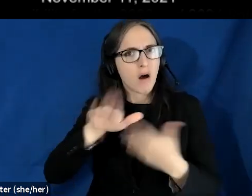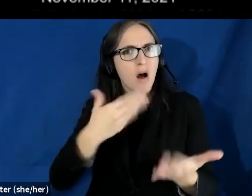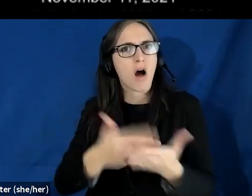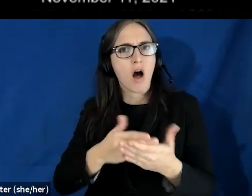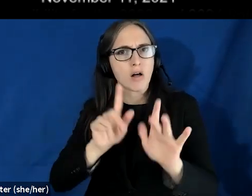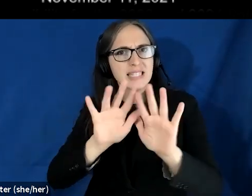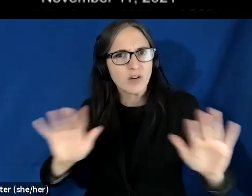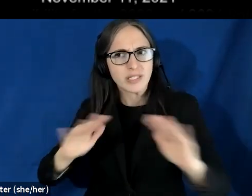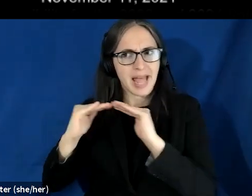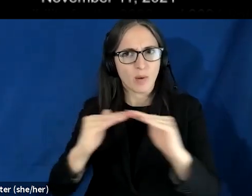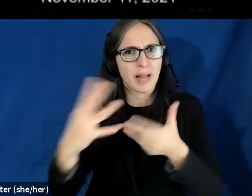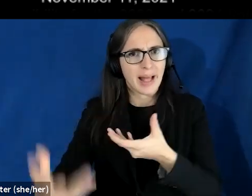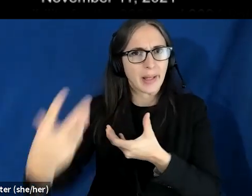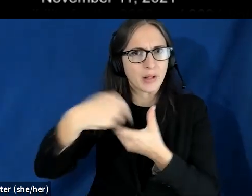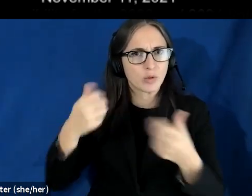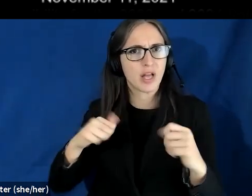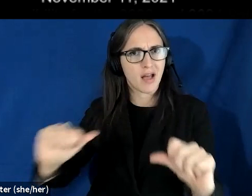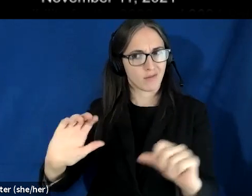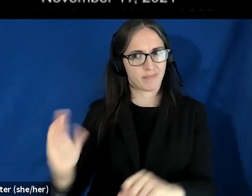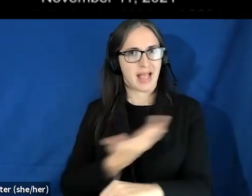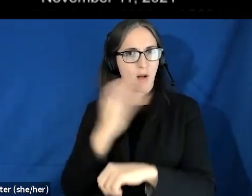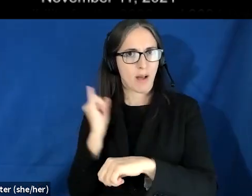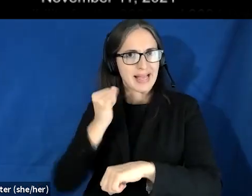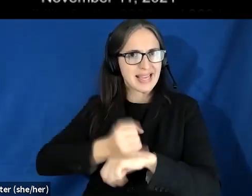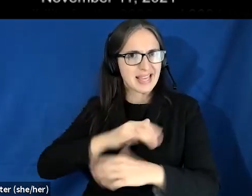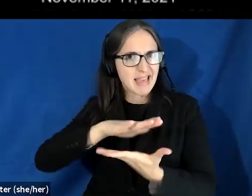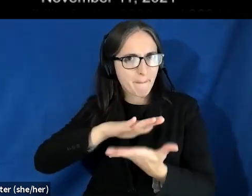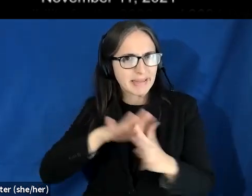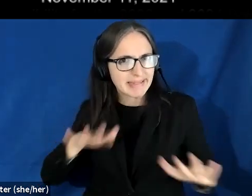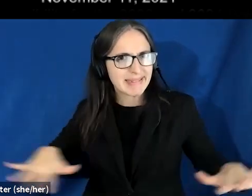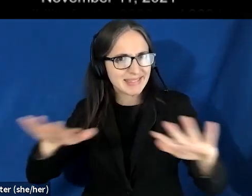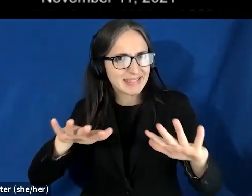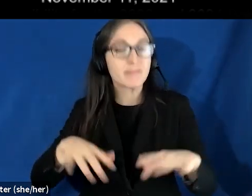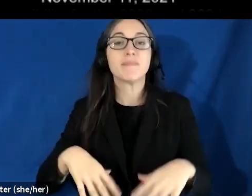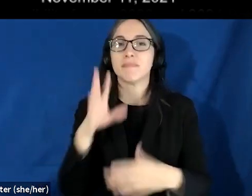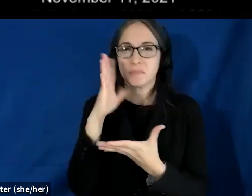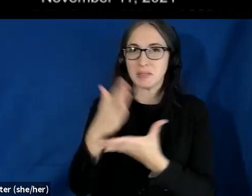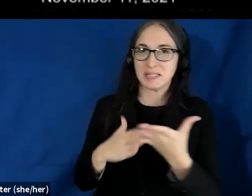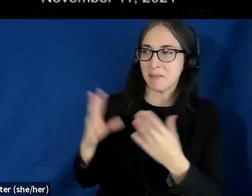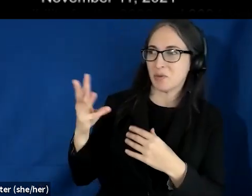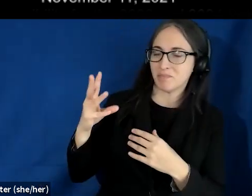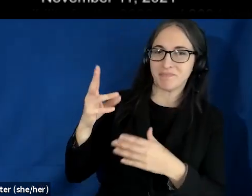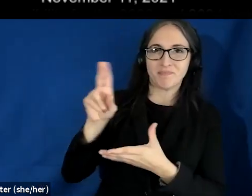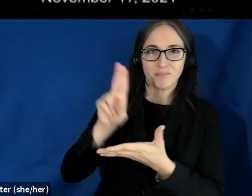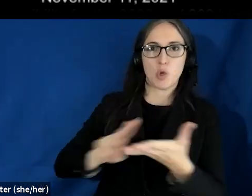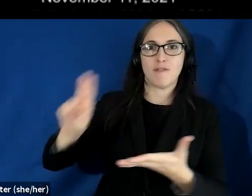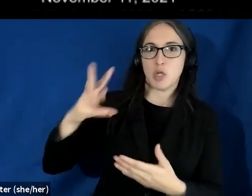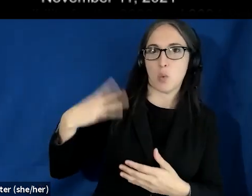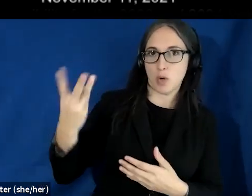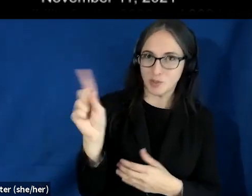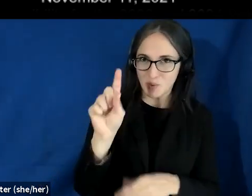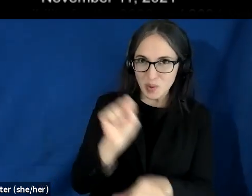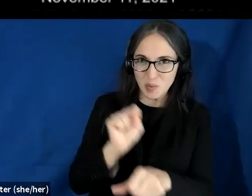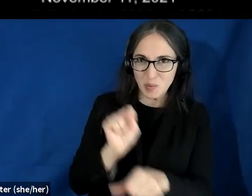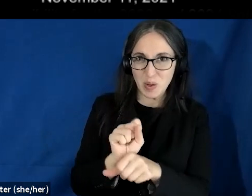inclusion efforts on our campuses? And so we've done pieces of this at the University of Washington where I work, but certainly not all of